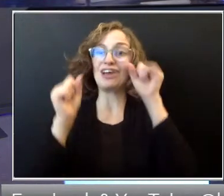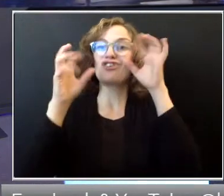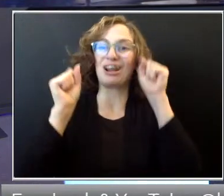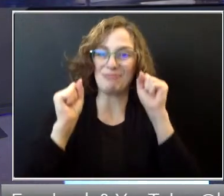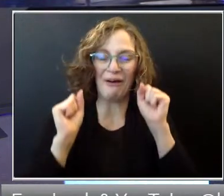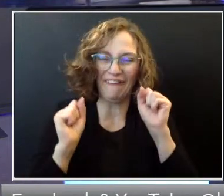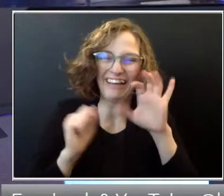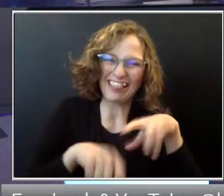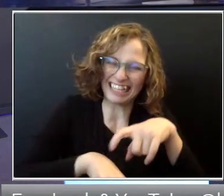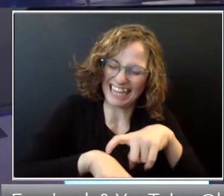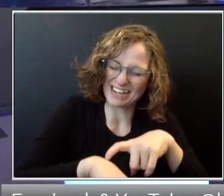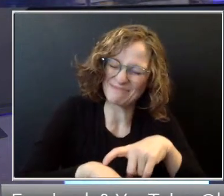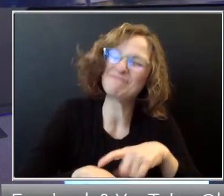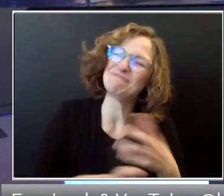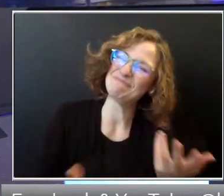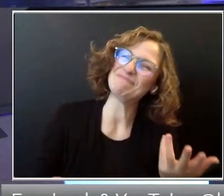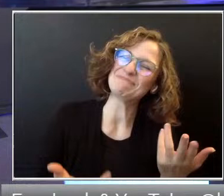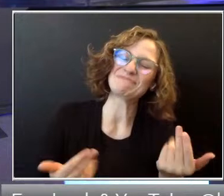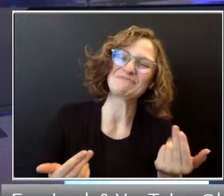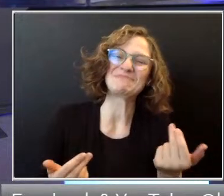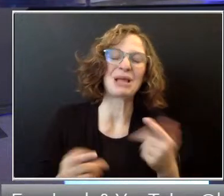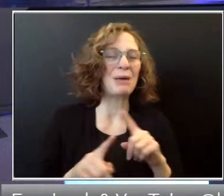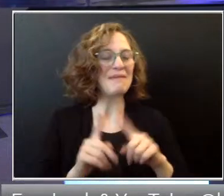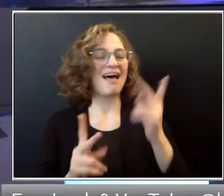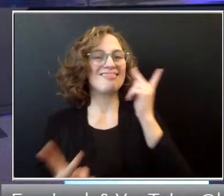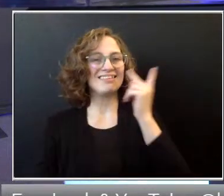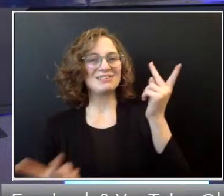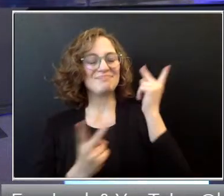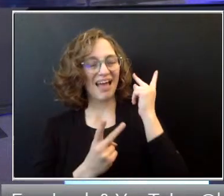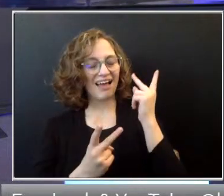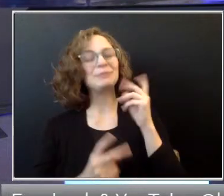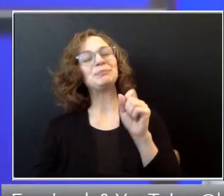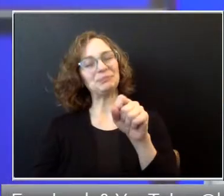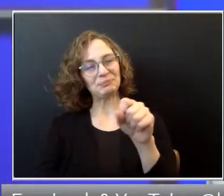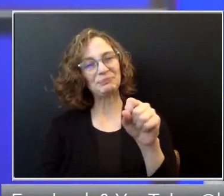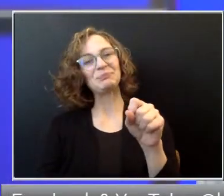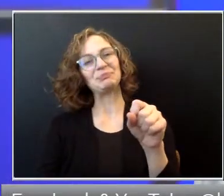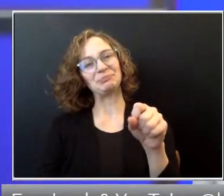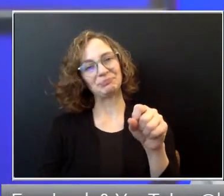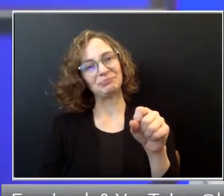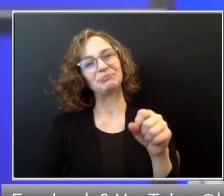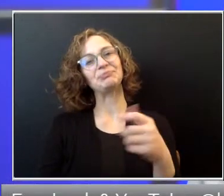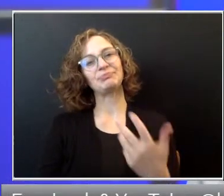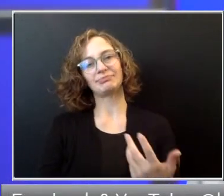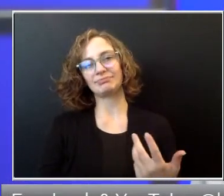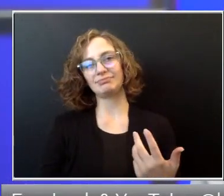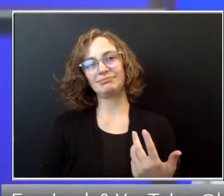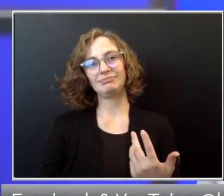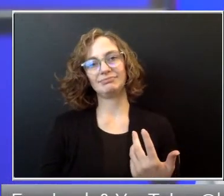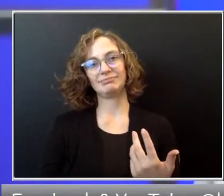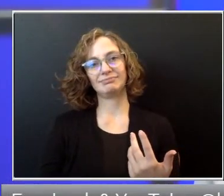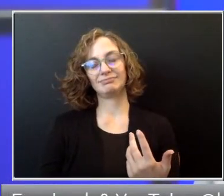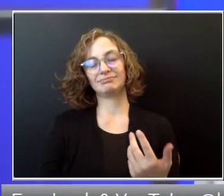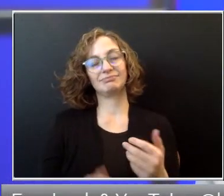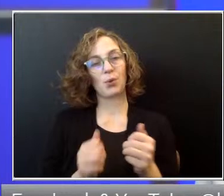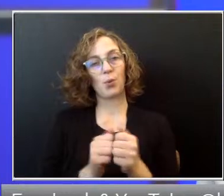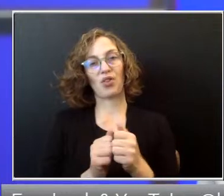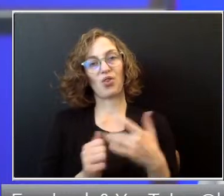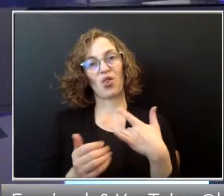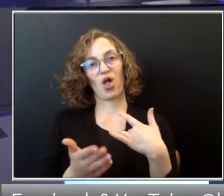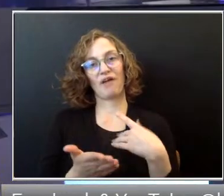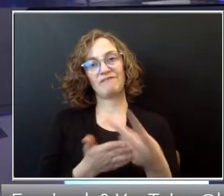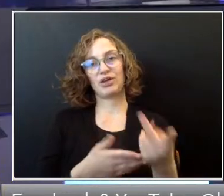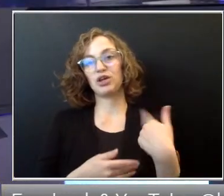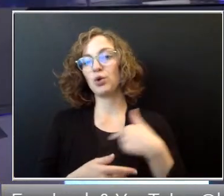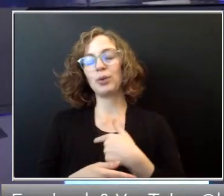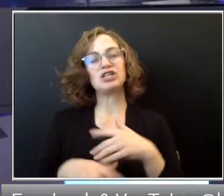Right. But looking back, yeah, it is pretty cool. You know, we kind of in heart failure do one impossible thing at a time. Well,